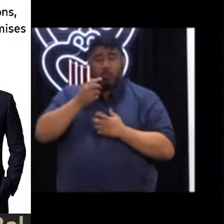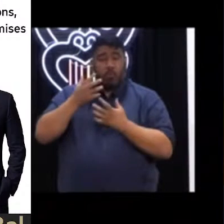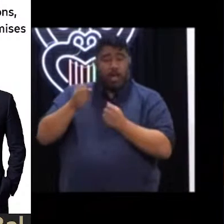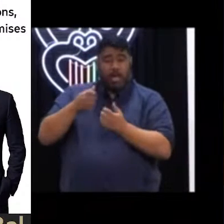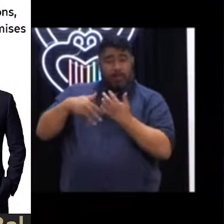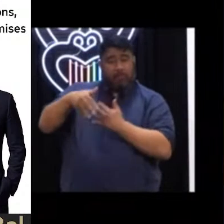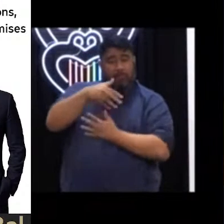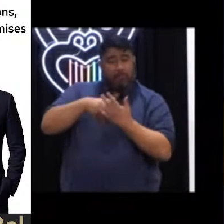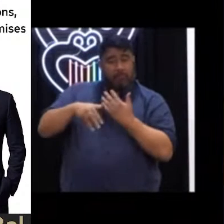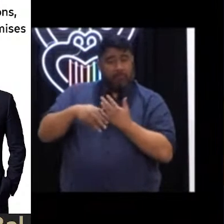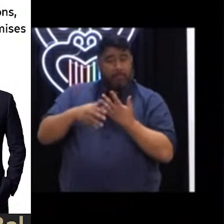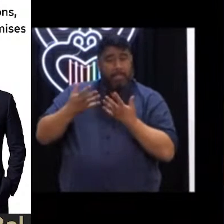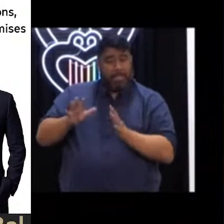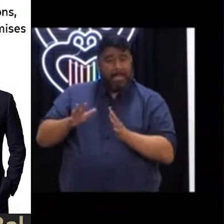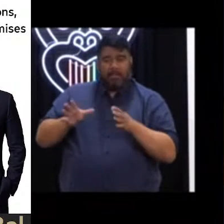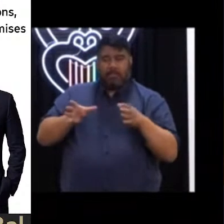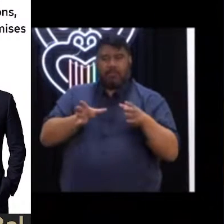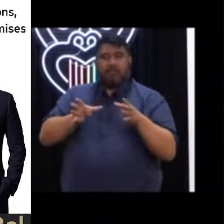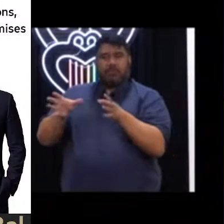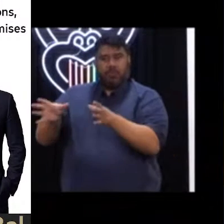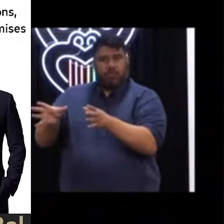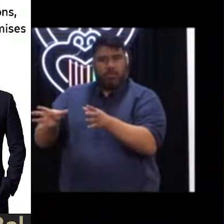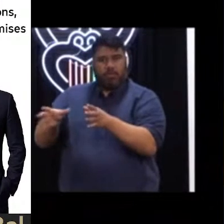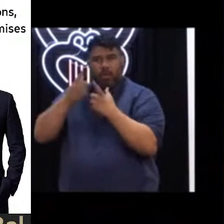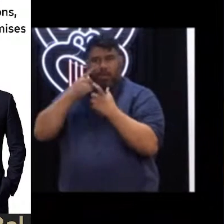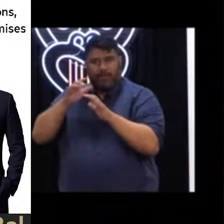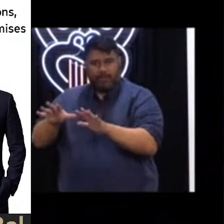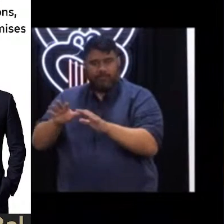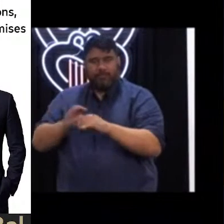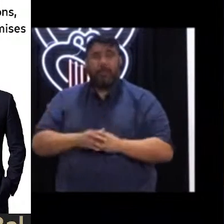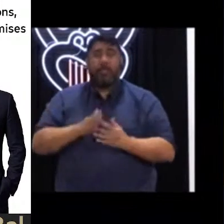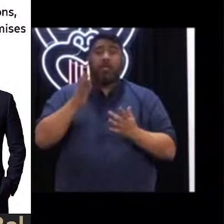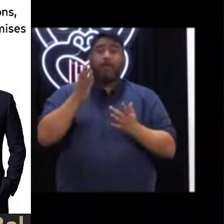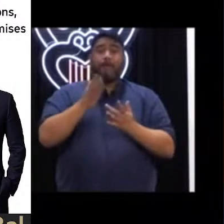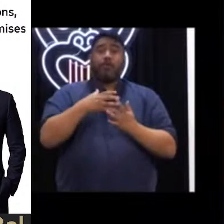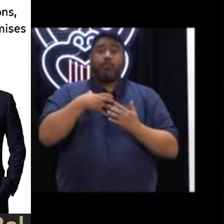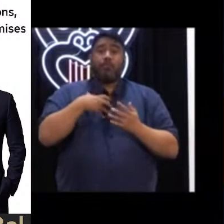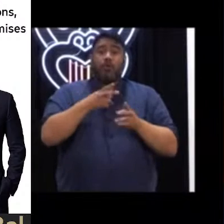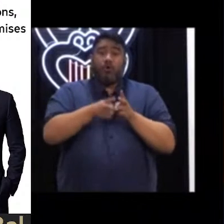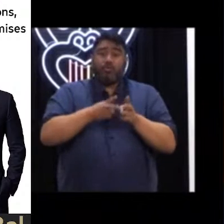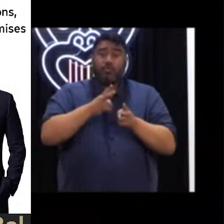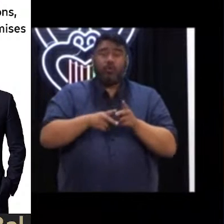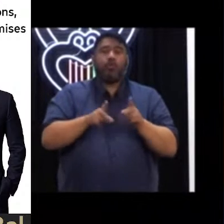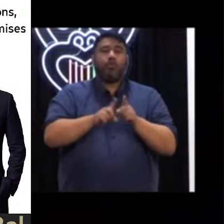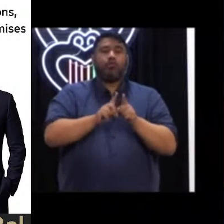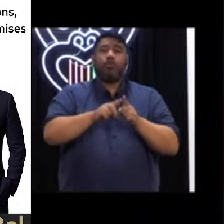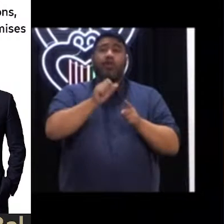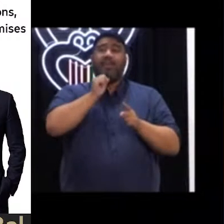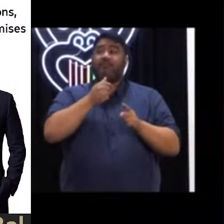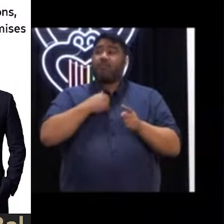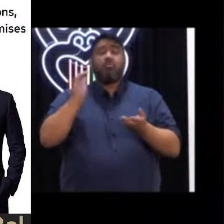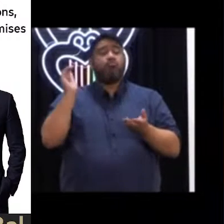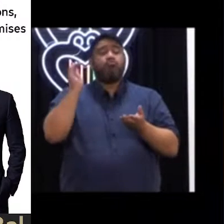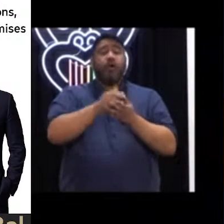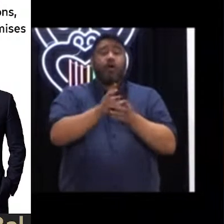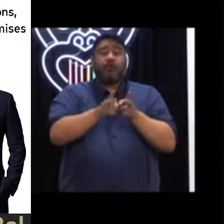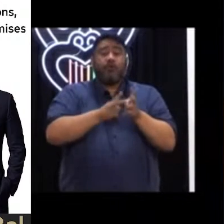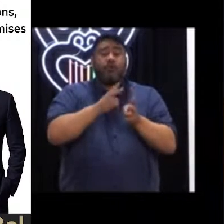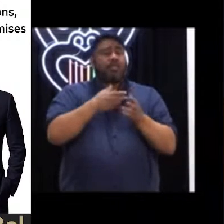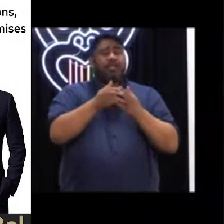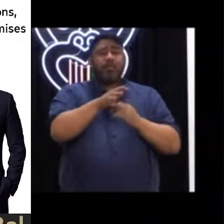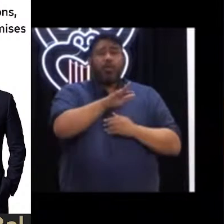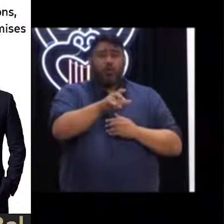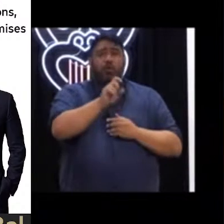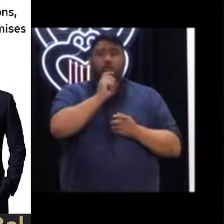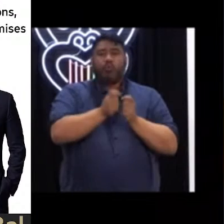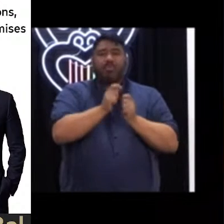patients. And Middlemore Hospital is now testing a higher proportion of patients to be extra precautionary who are arriving at